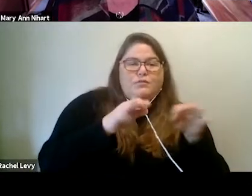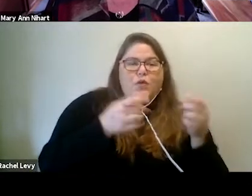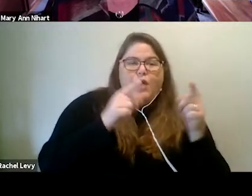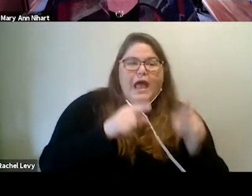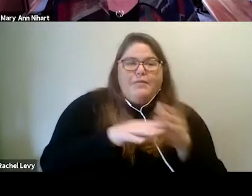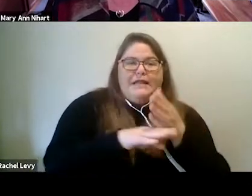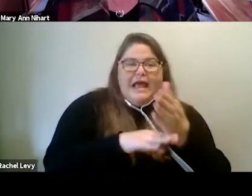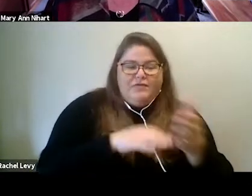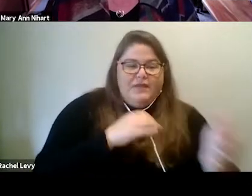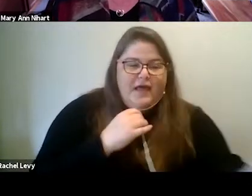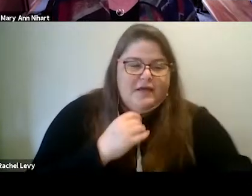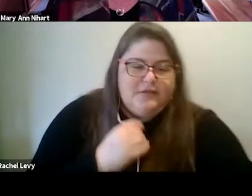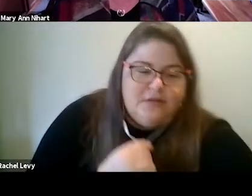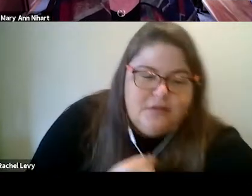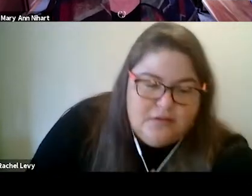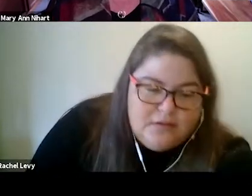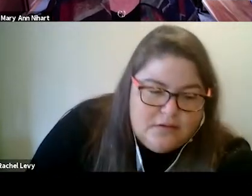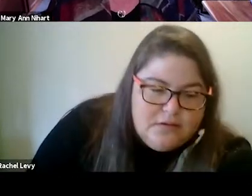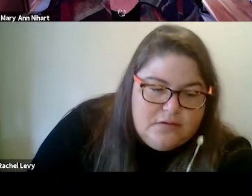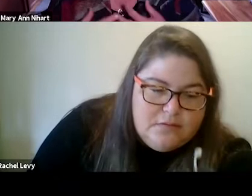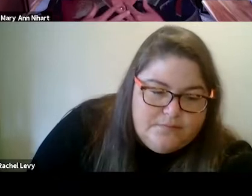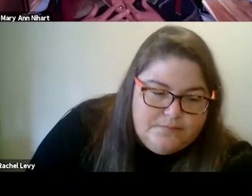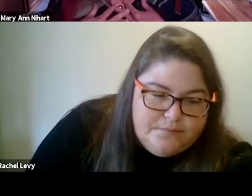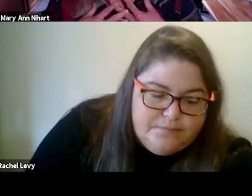that. I want you to know something. If you're